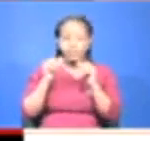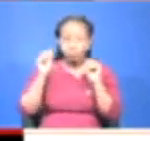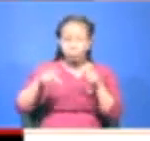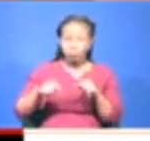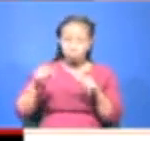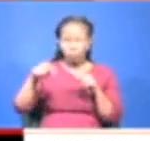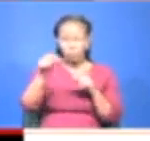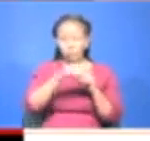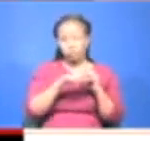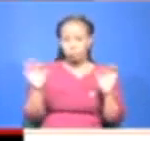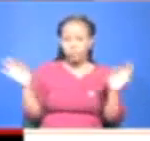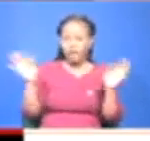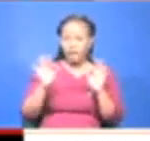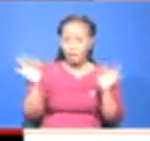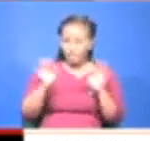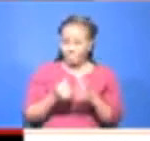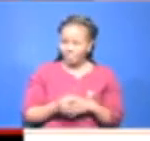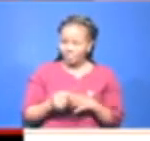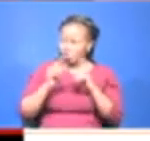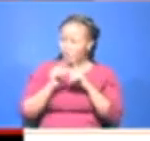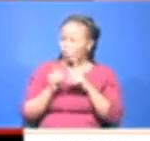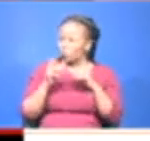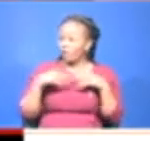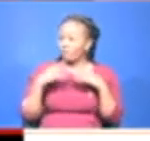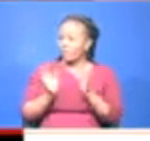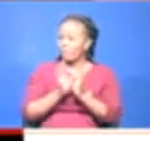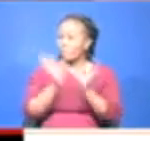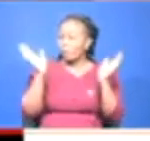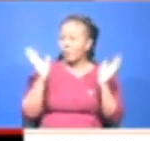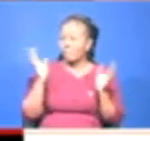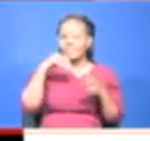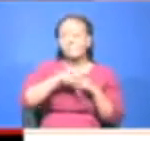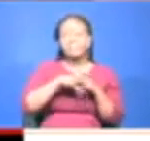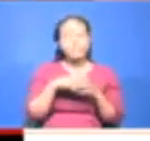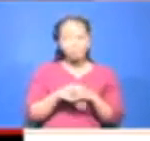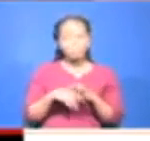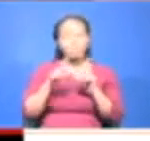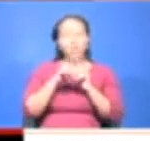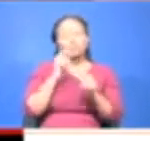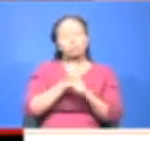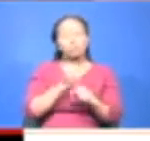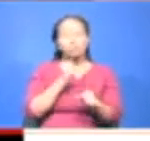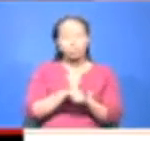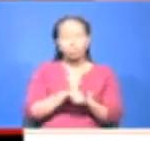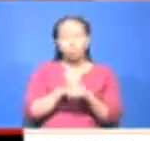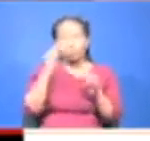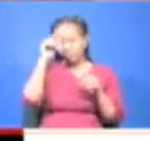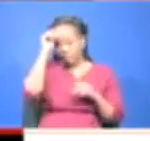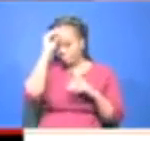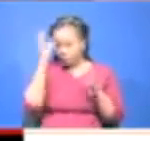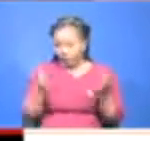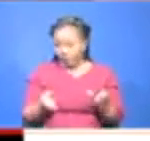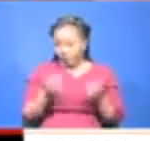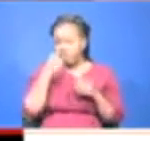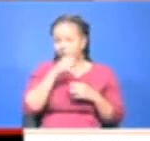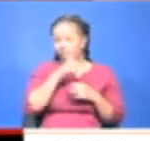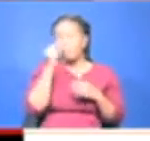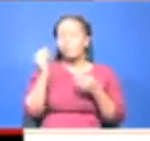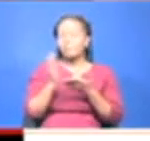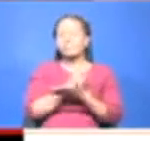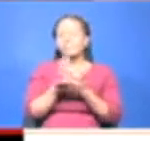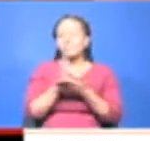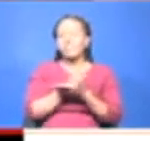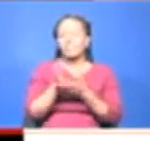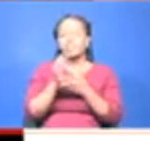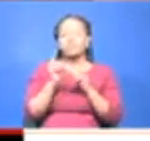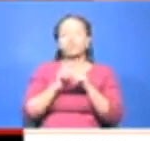amazing. And it becomes public investment. It's a job of government and then private sector and others. You know, if they incentivize and invite, then all of